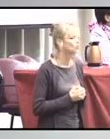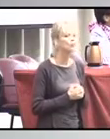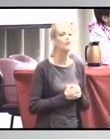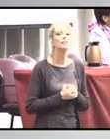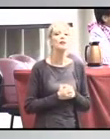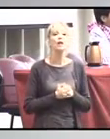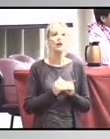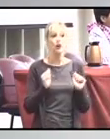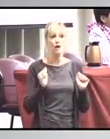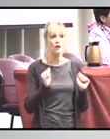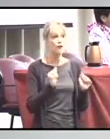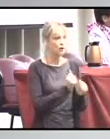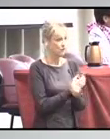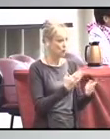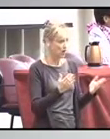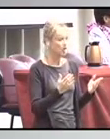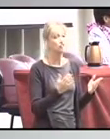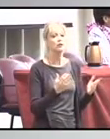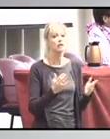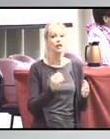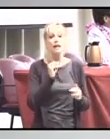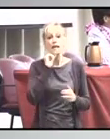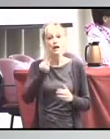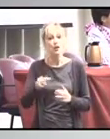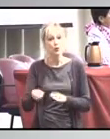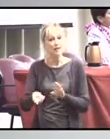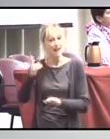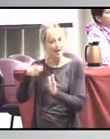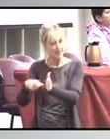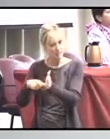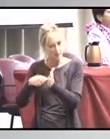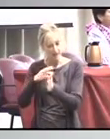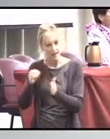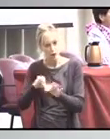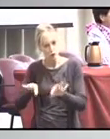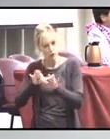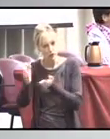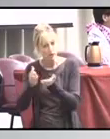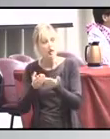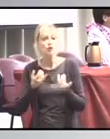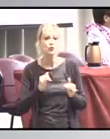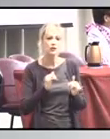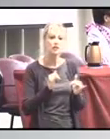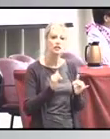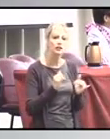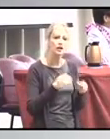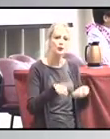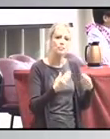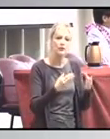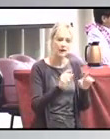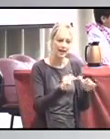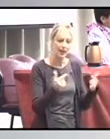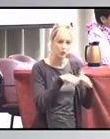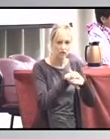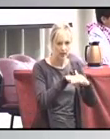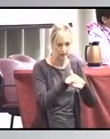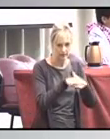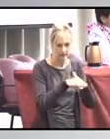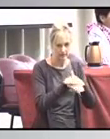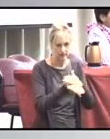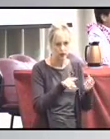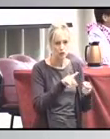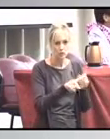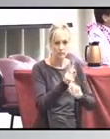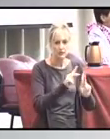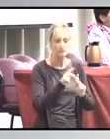Find for everybody else that besides your high demand languages, your critical services, you're still going to have to provide language access to those people. So you